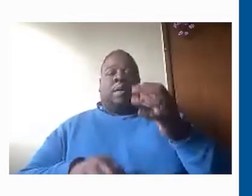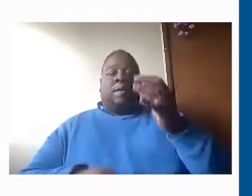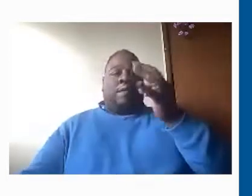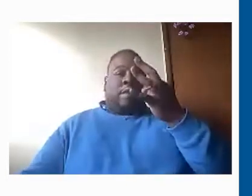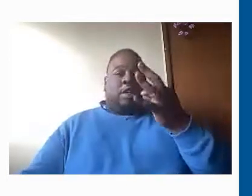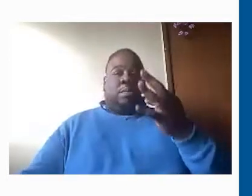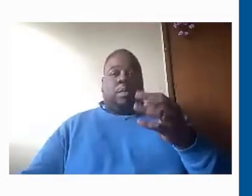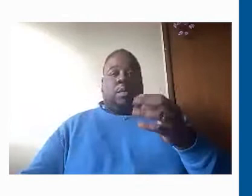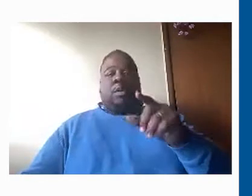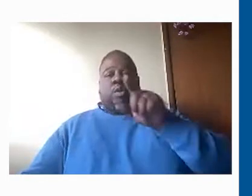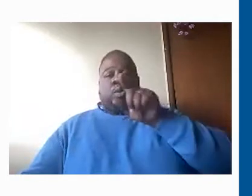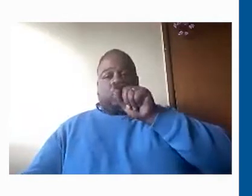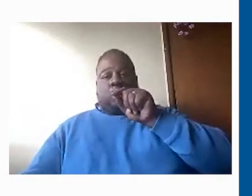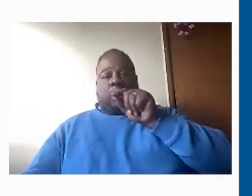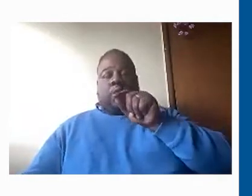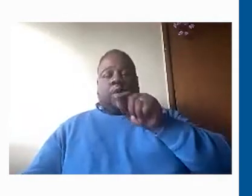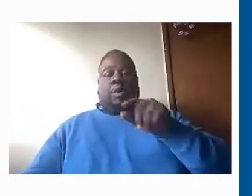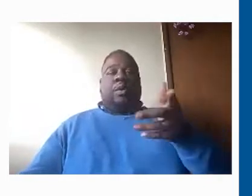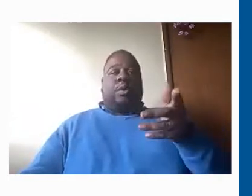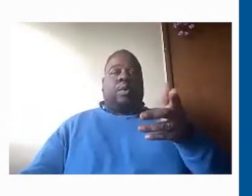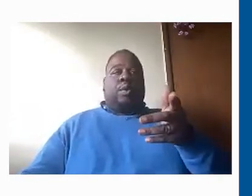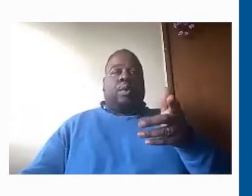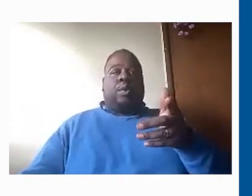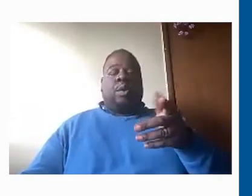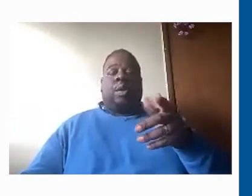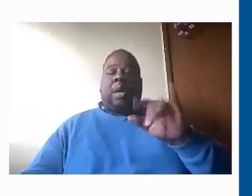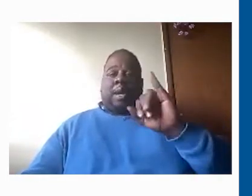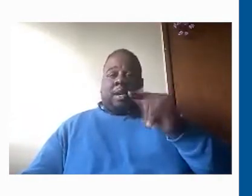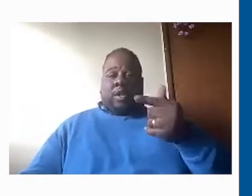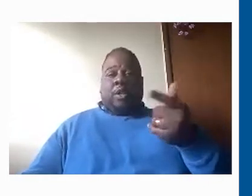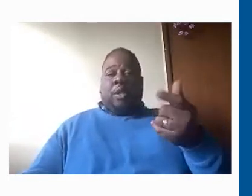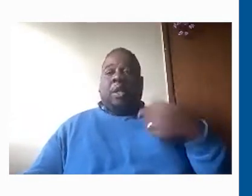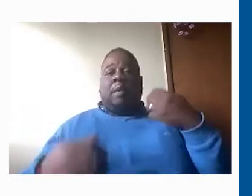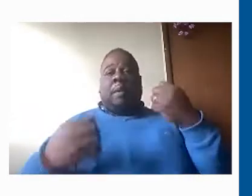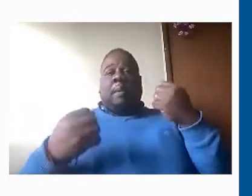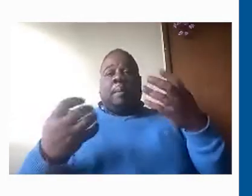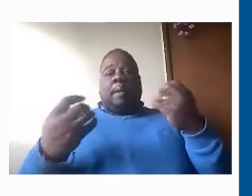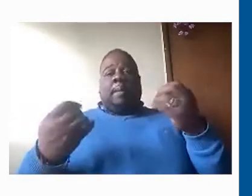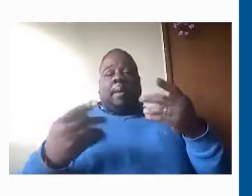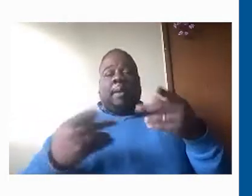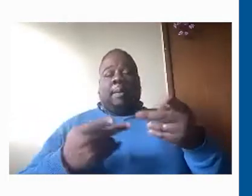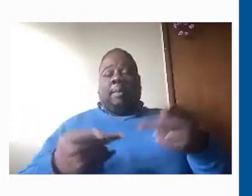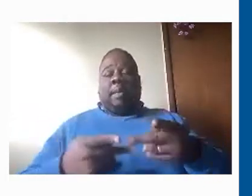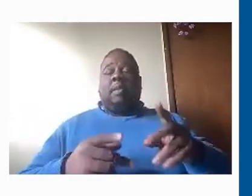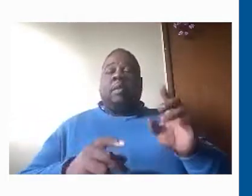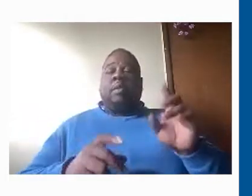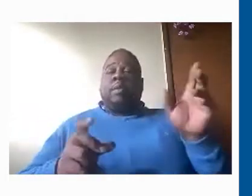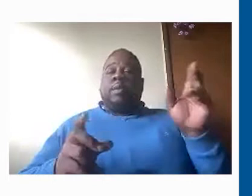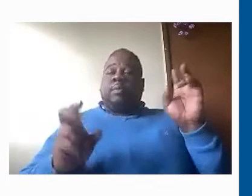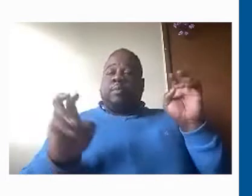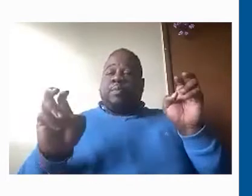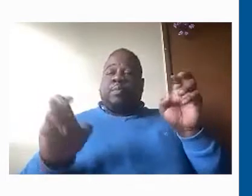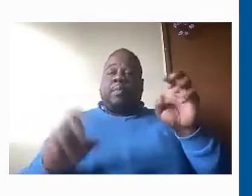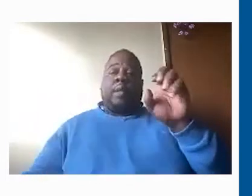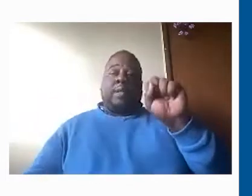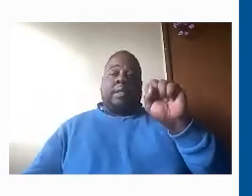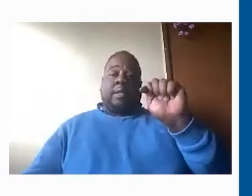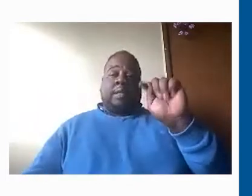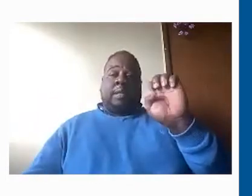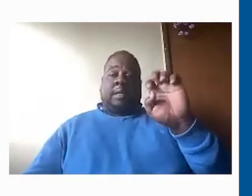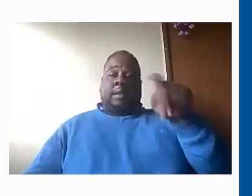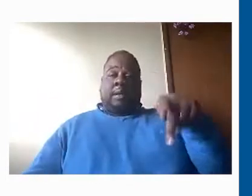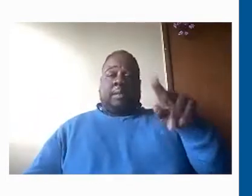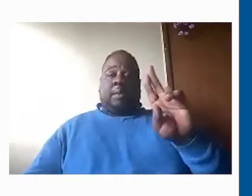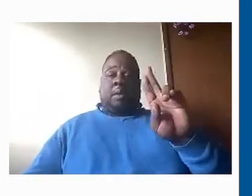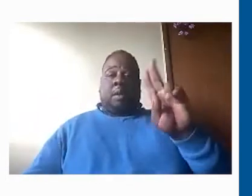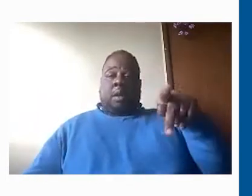website, nyc.gov/emergency management. This information, some information would include, such as for opening coastal storm